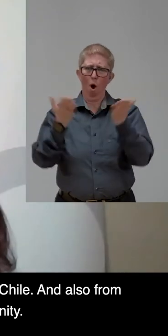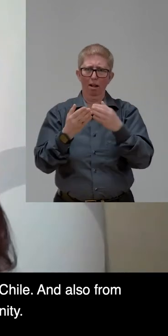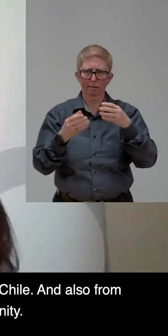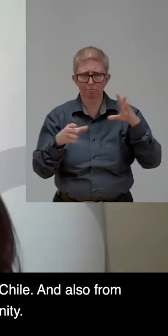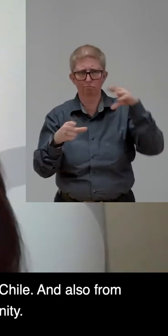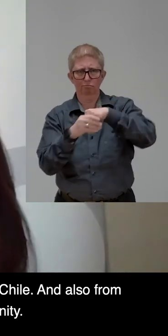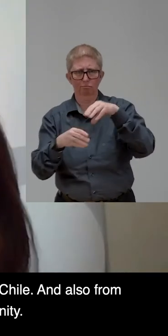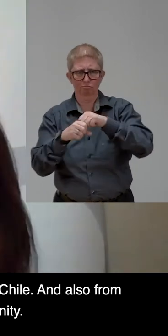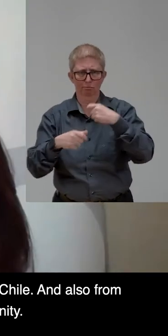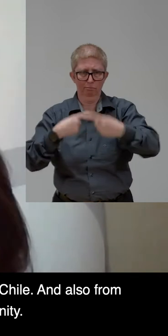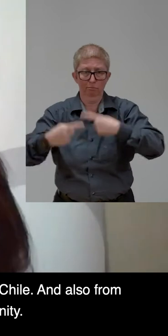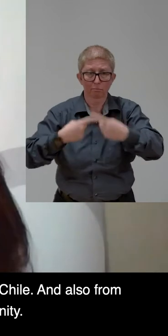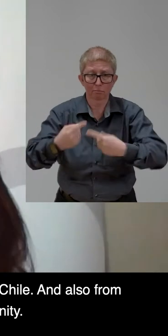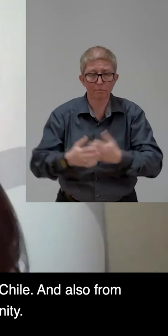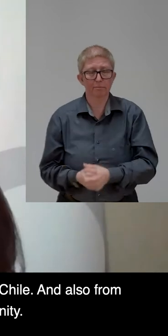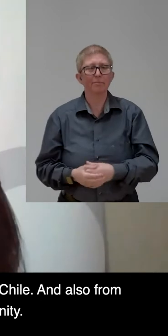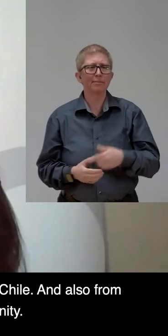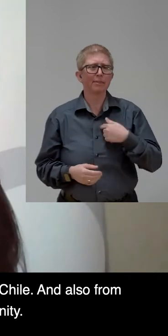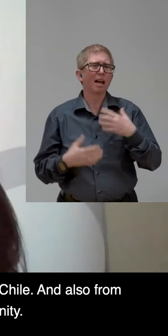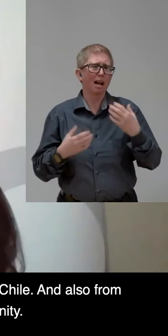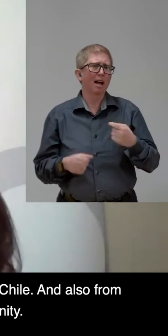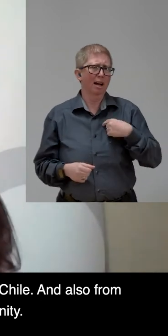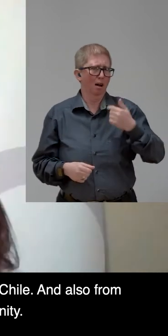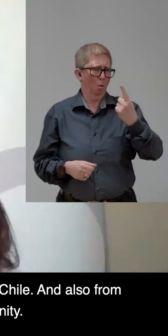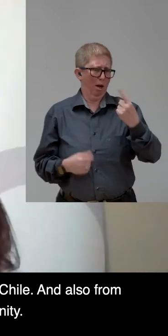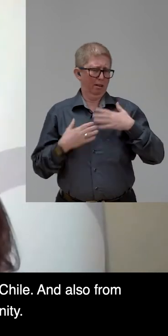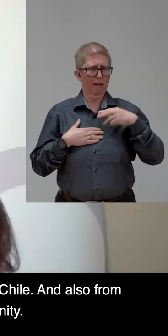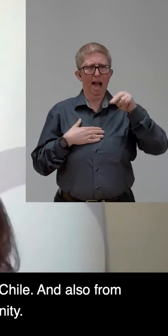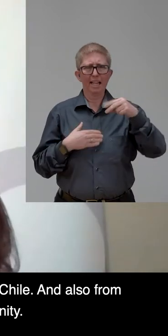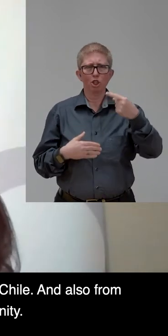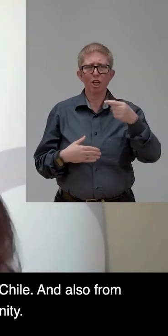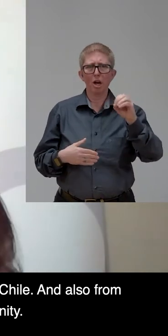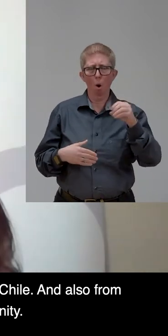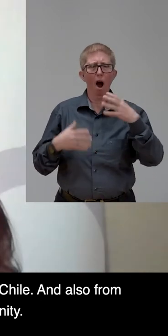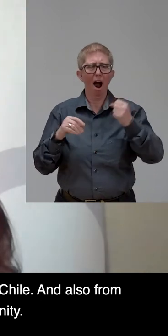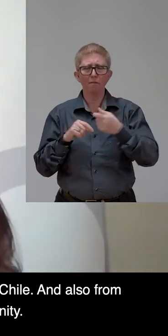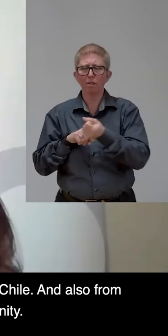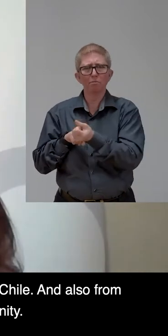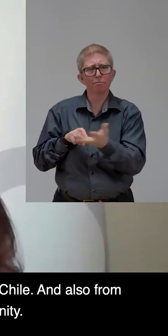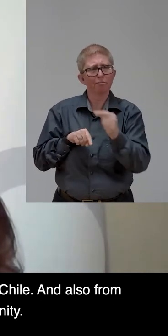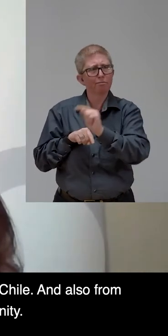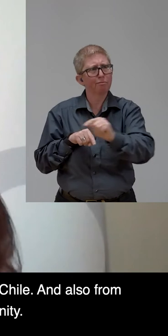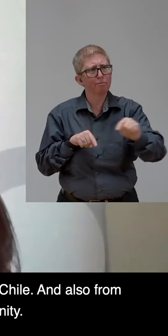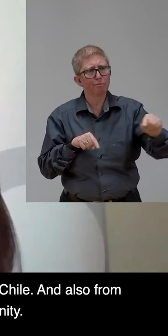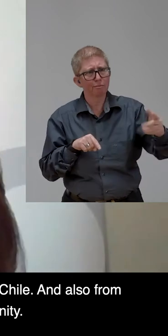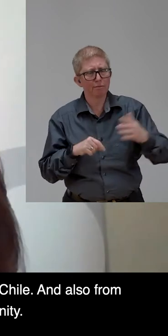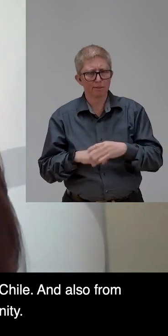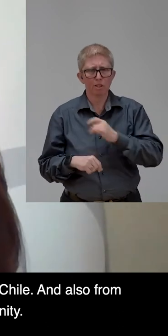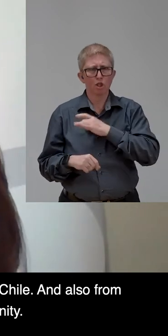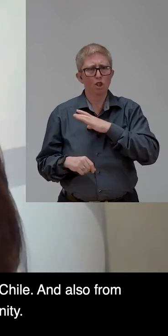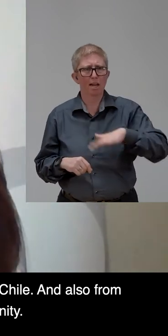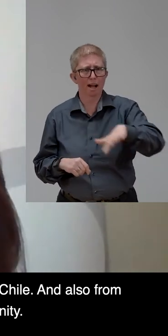We are just one, an NGO, as well as many that you can find in Chile and also